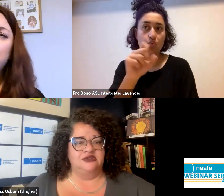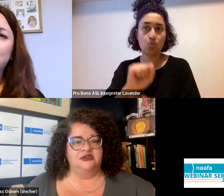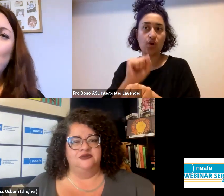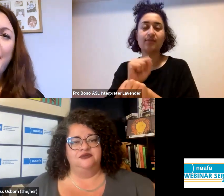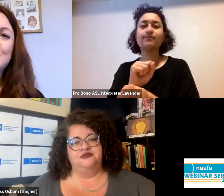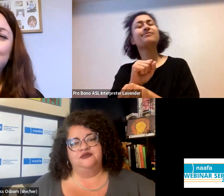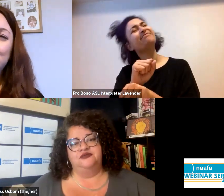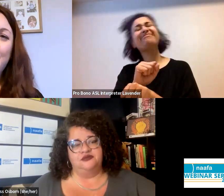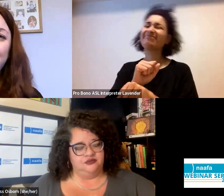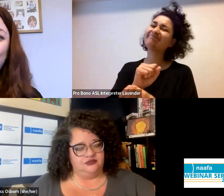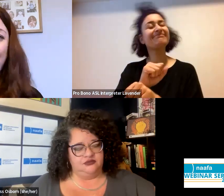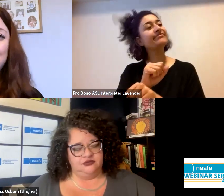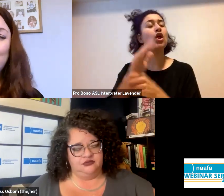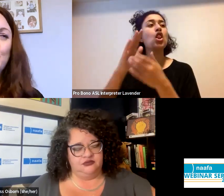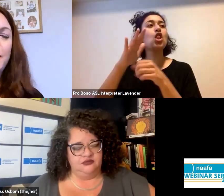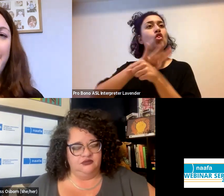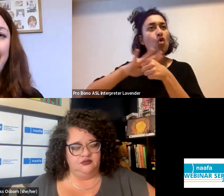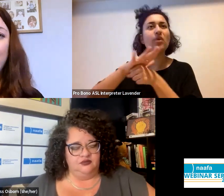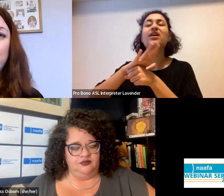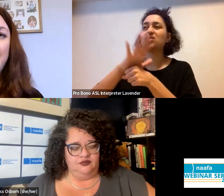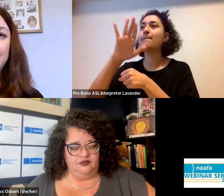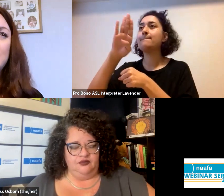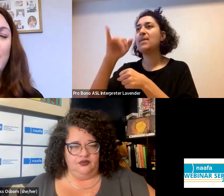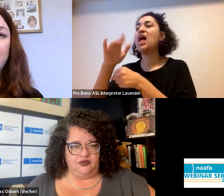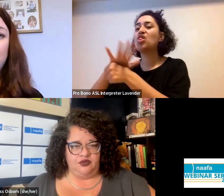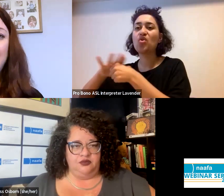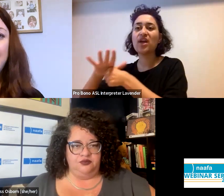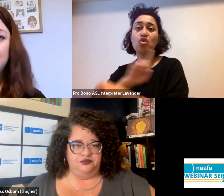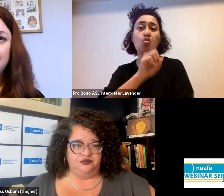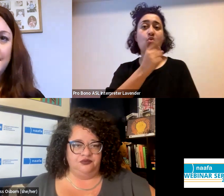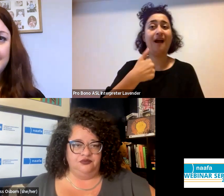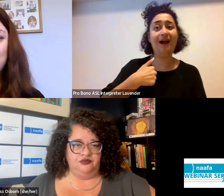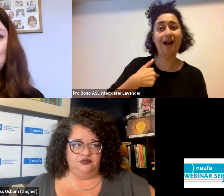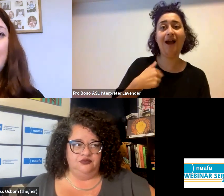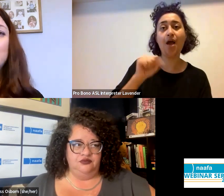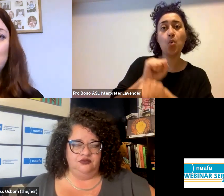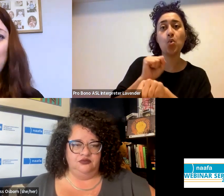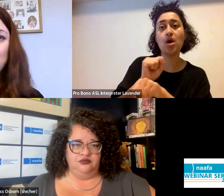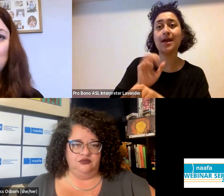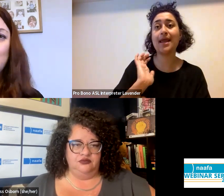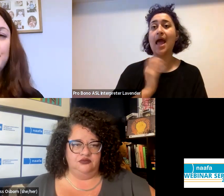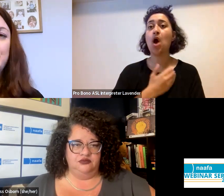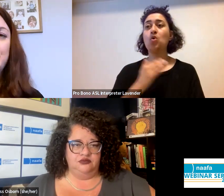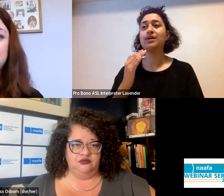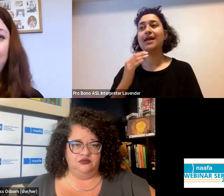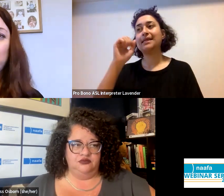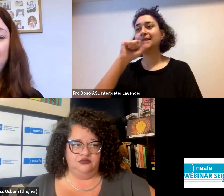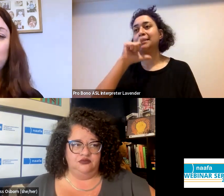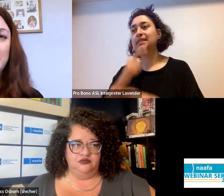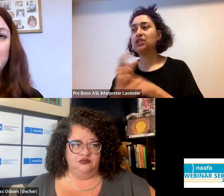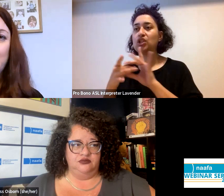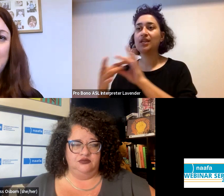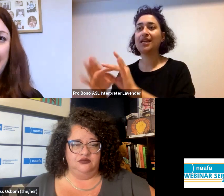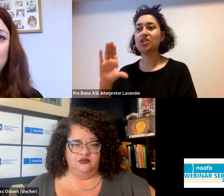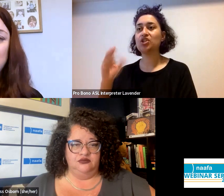It's location by location. Where I am and our immediate sister chapels, we all do work very well together. We